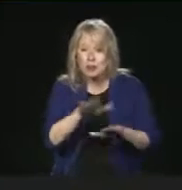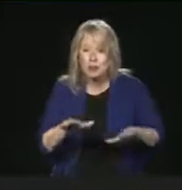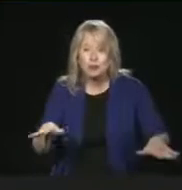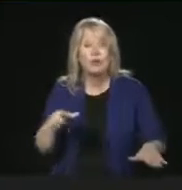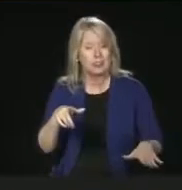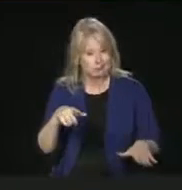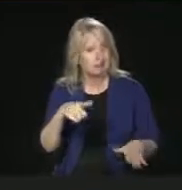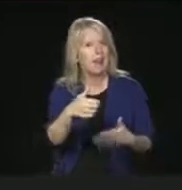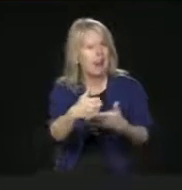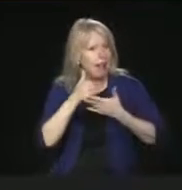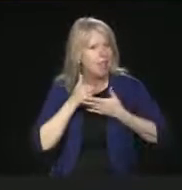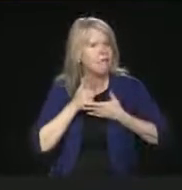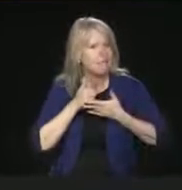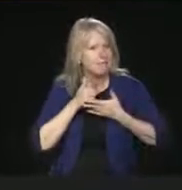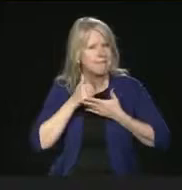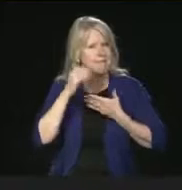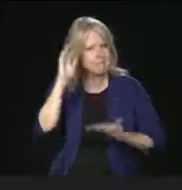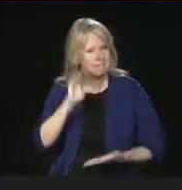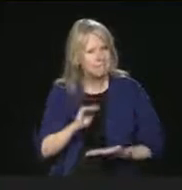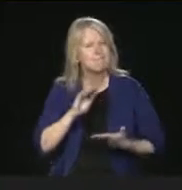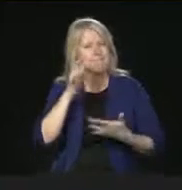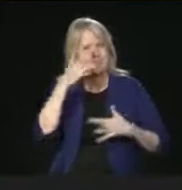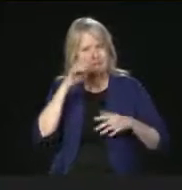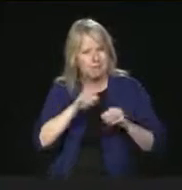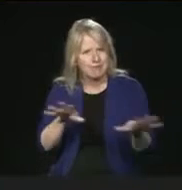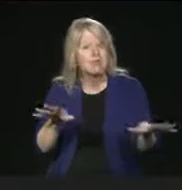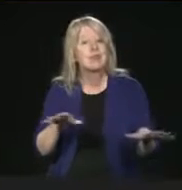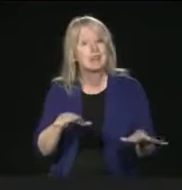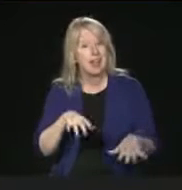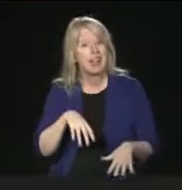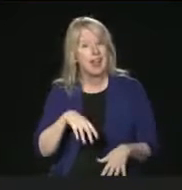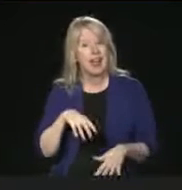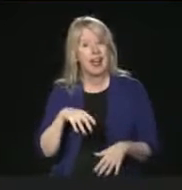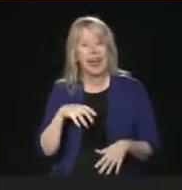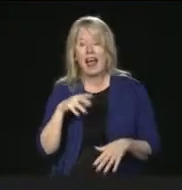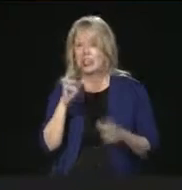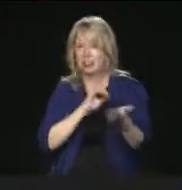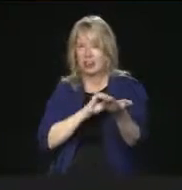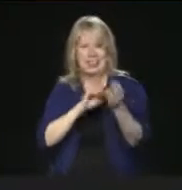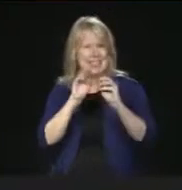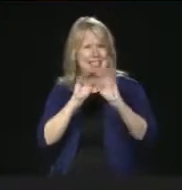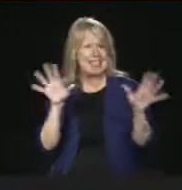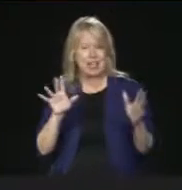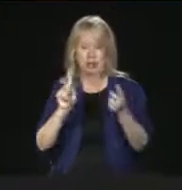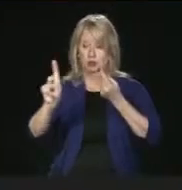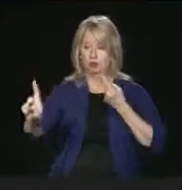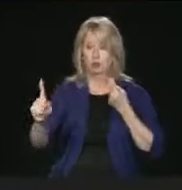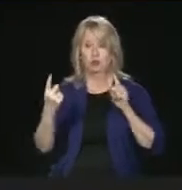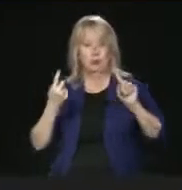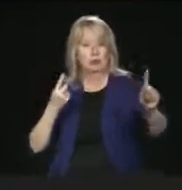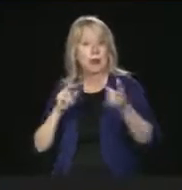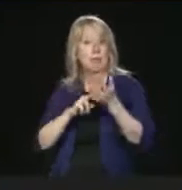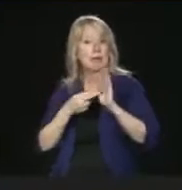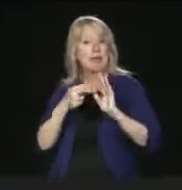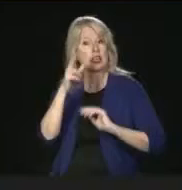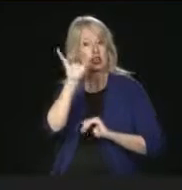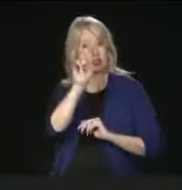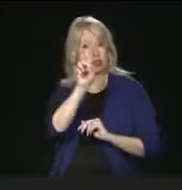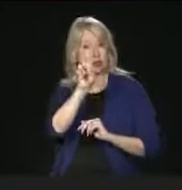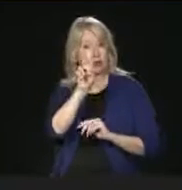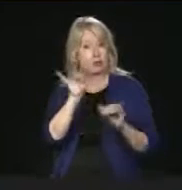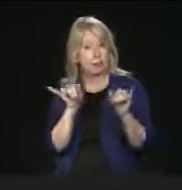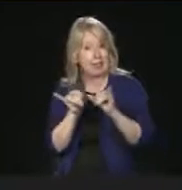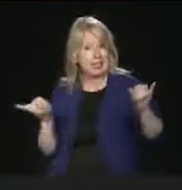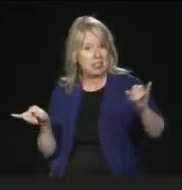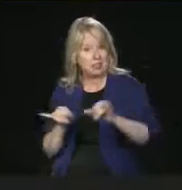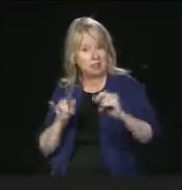lot. The doctors and scientists have been clear that social distancing, which means staying at least 2 meters apart and staying home